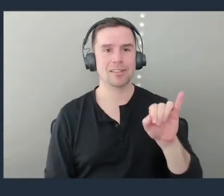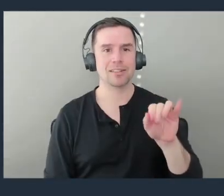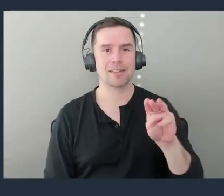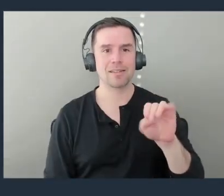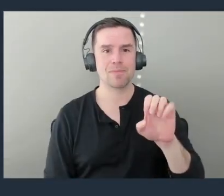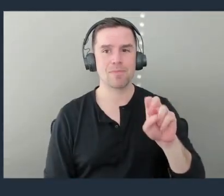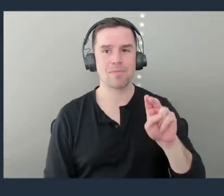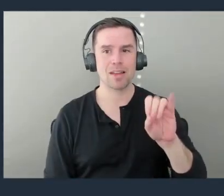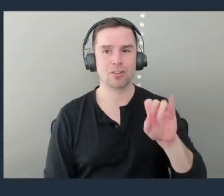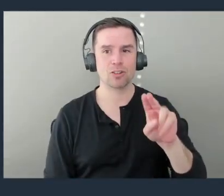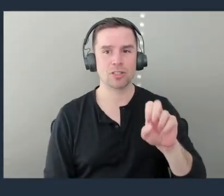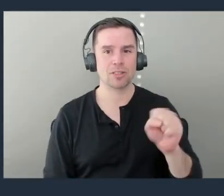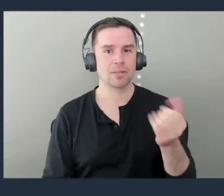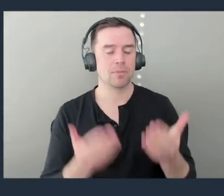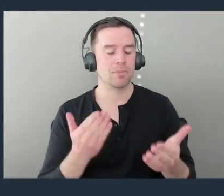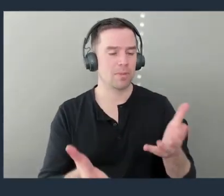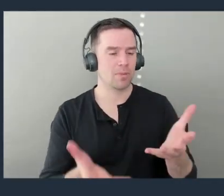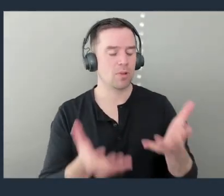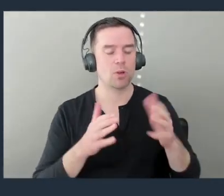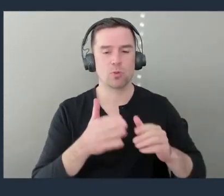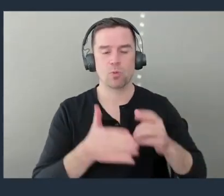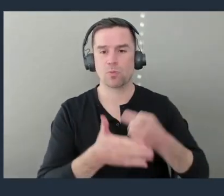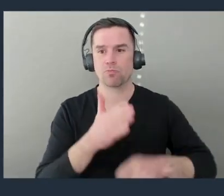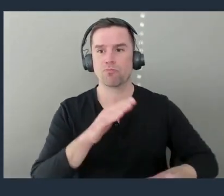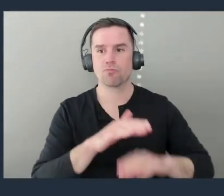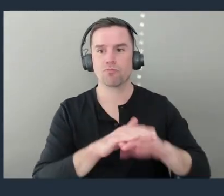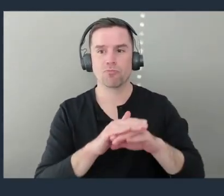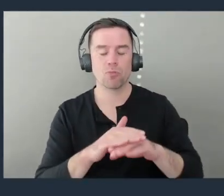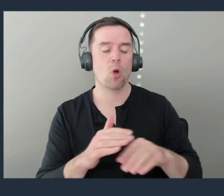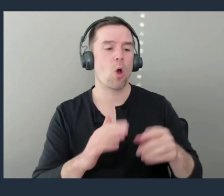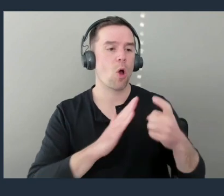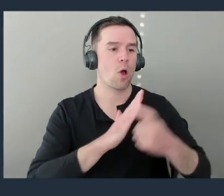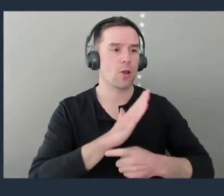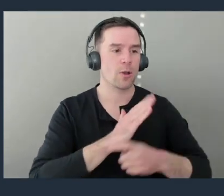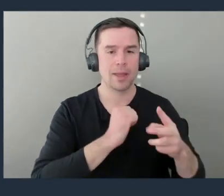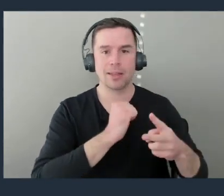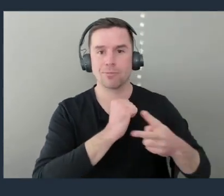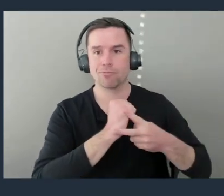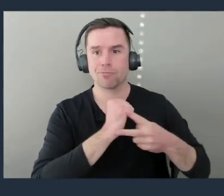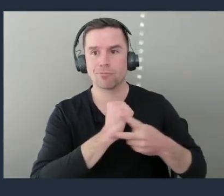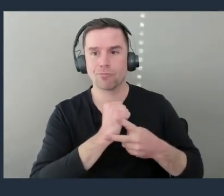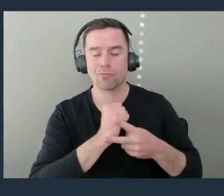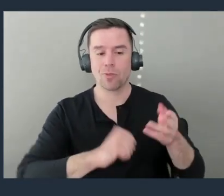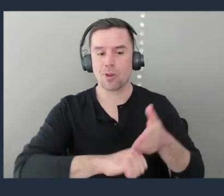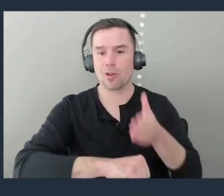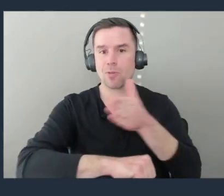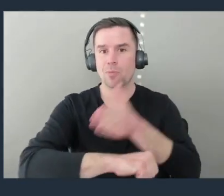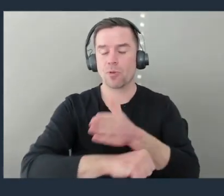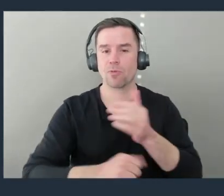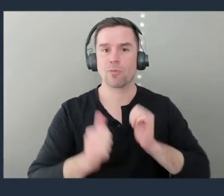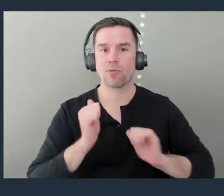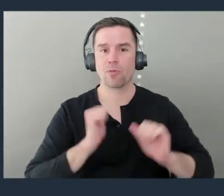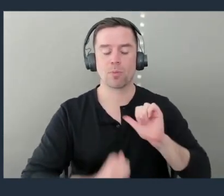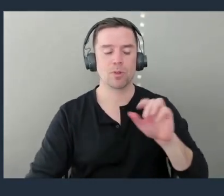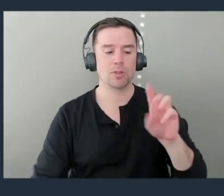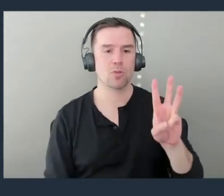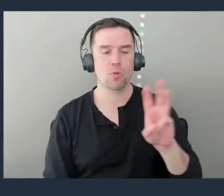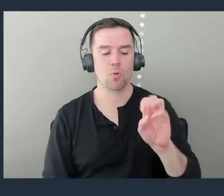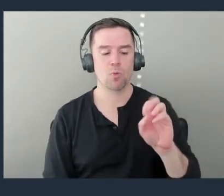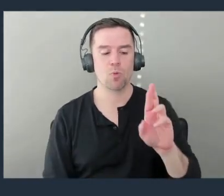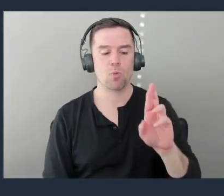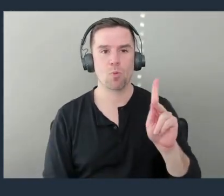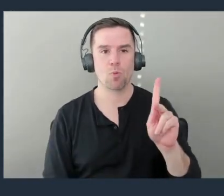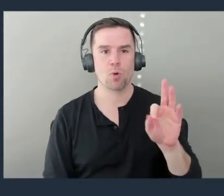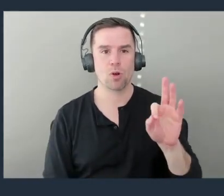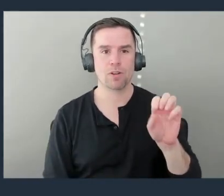want to audit your data protection settings, or you're looking to improve the performance of your workflows. For all of these, we recommend a simple